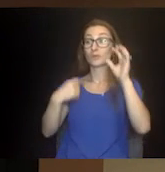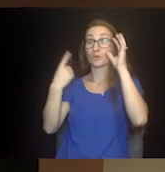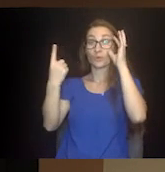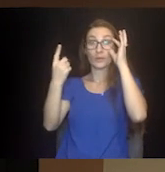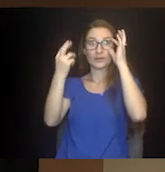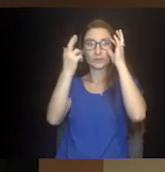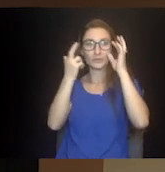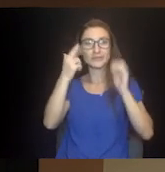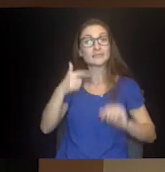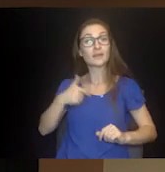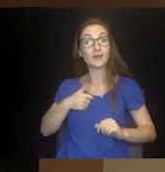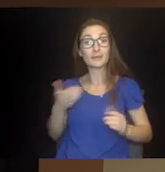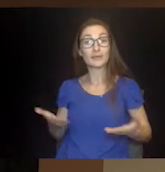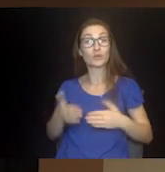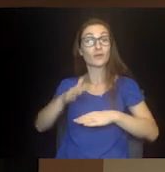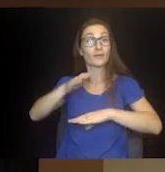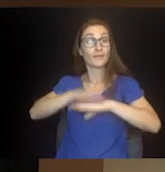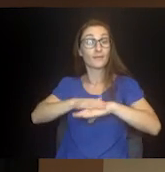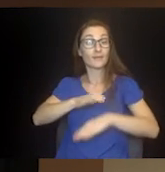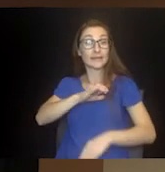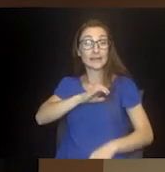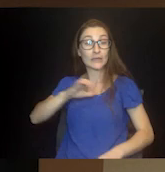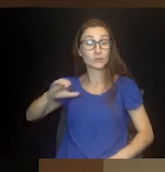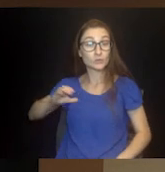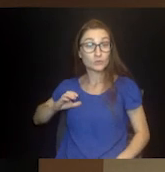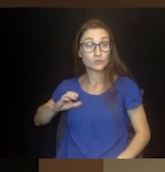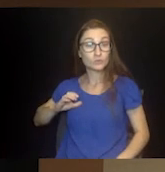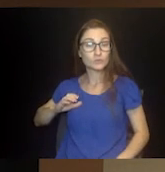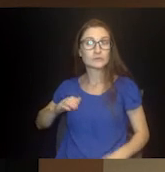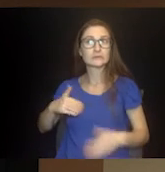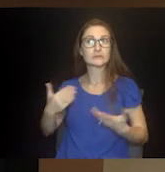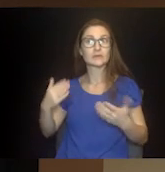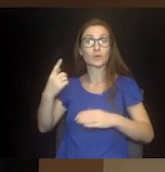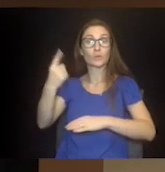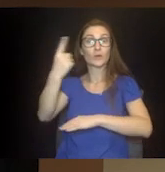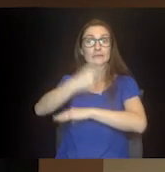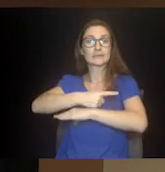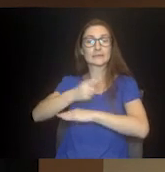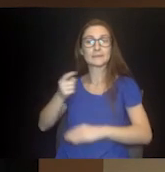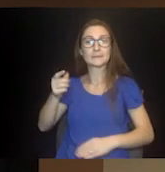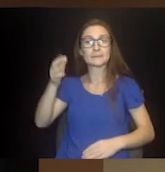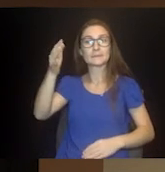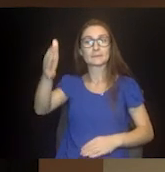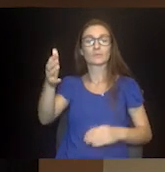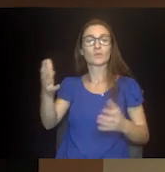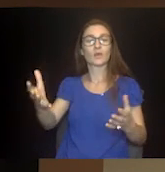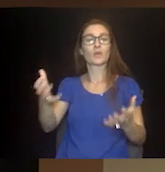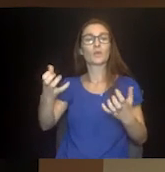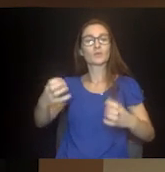the reasons I'm on the council is so that one day